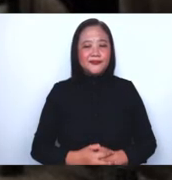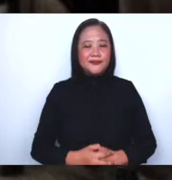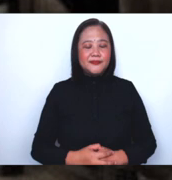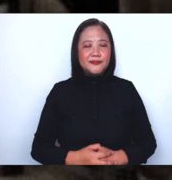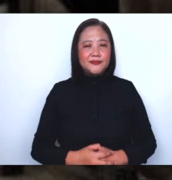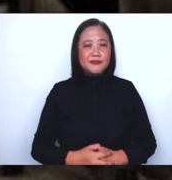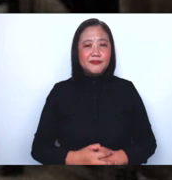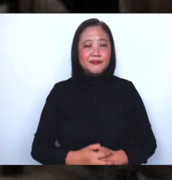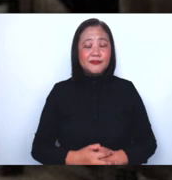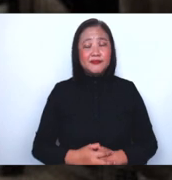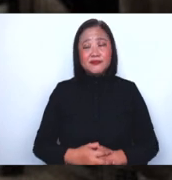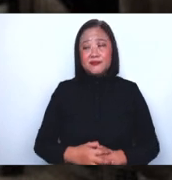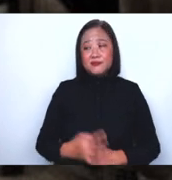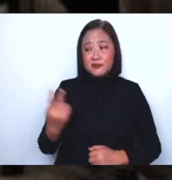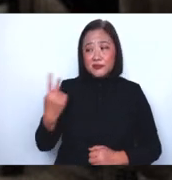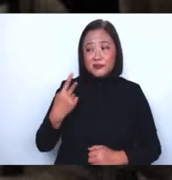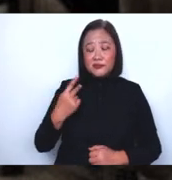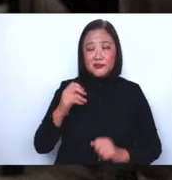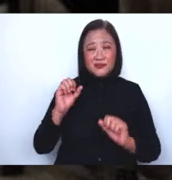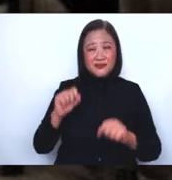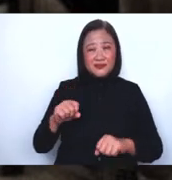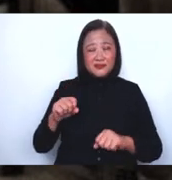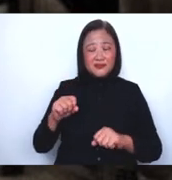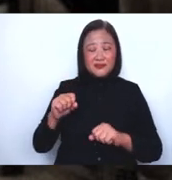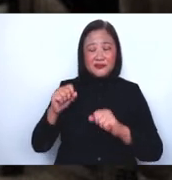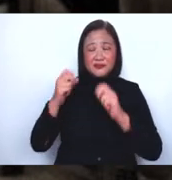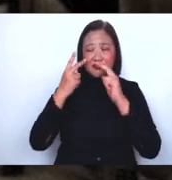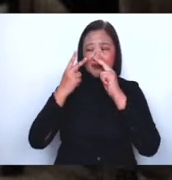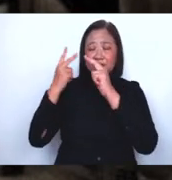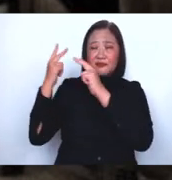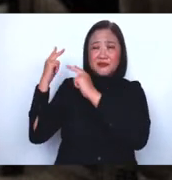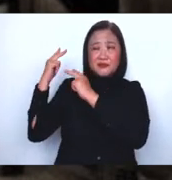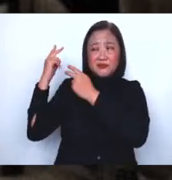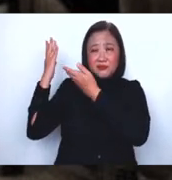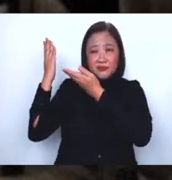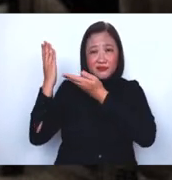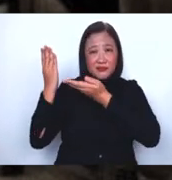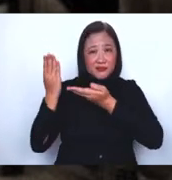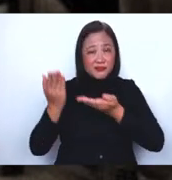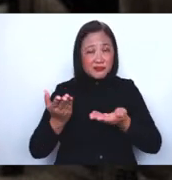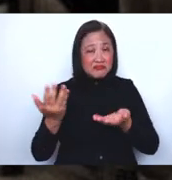Can we bring back those old days again?